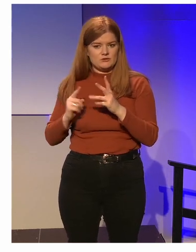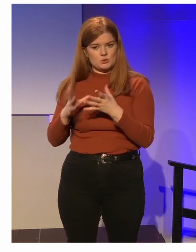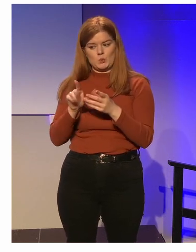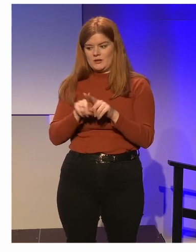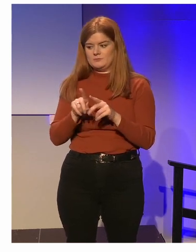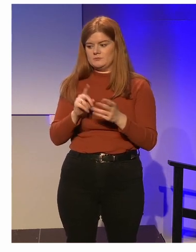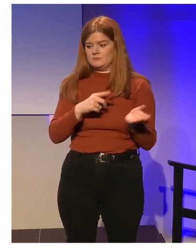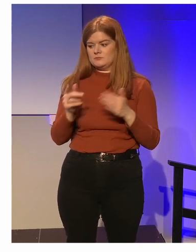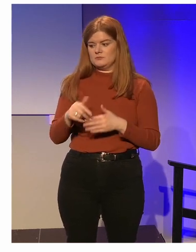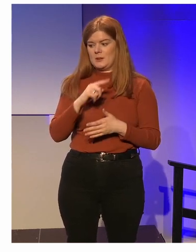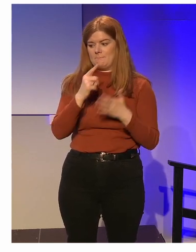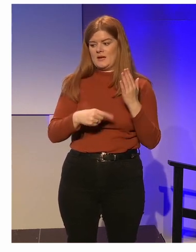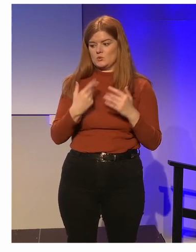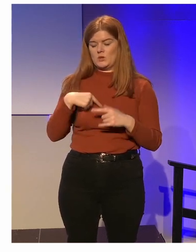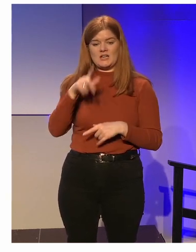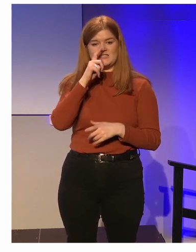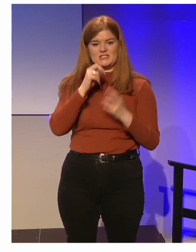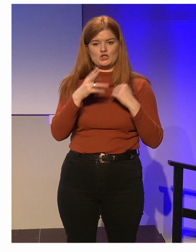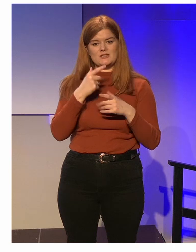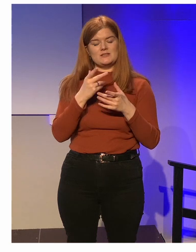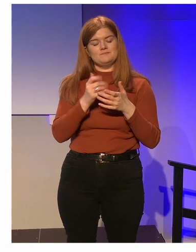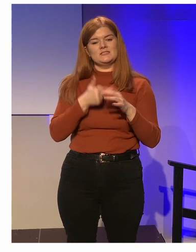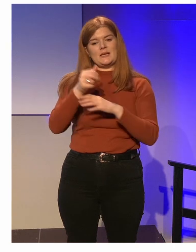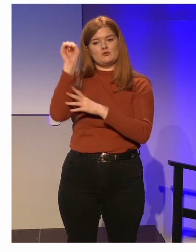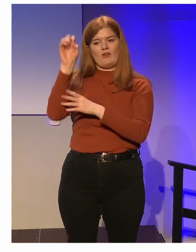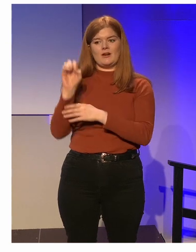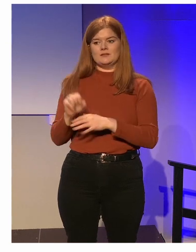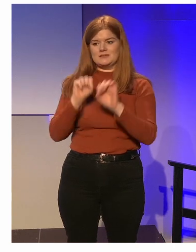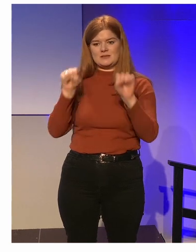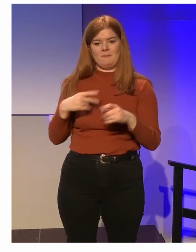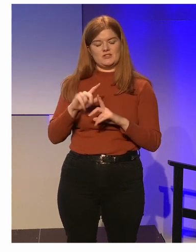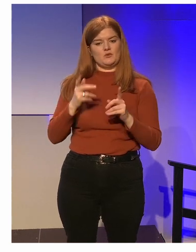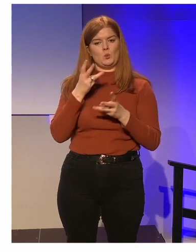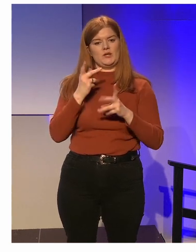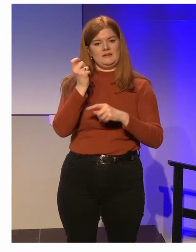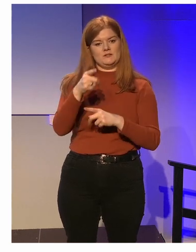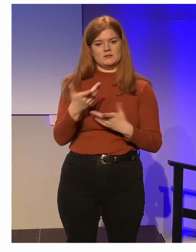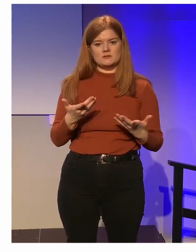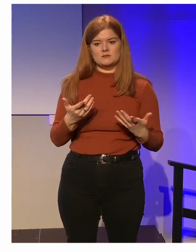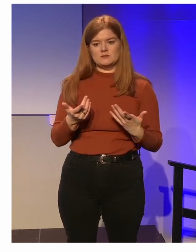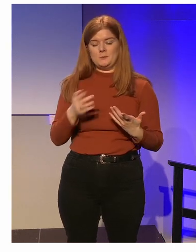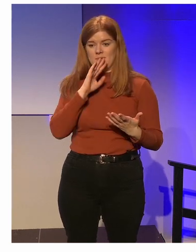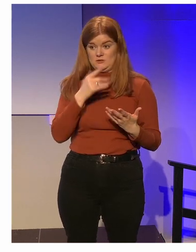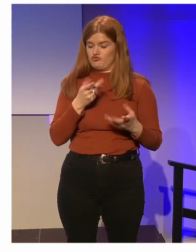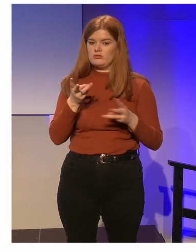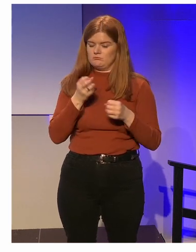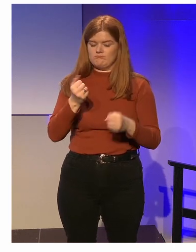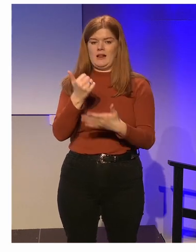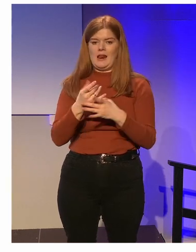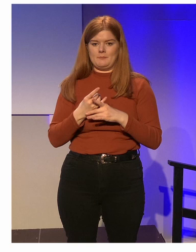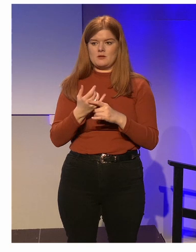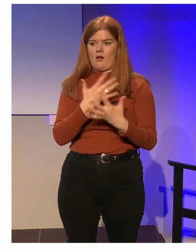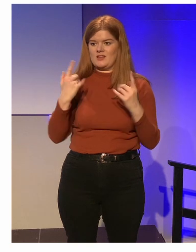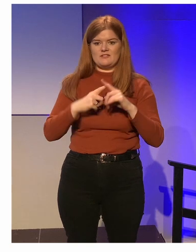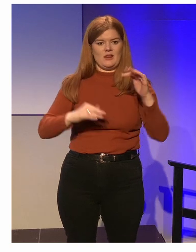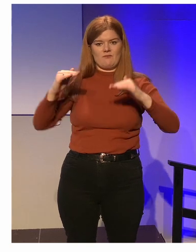well. Maths was that our teacher set up a kind of traffic light system for the different work that she gave us, which really helped all the